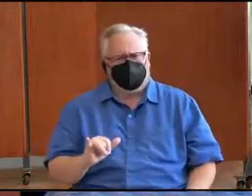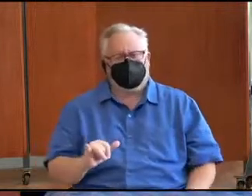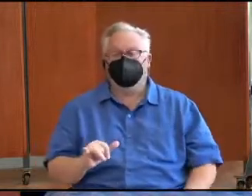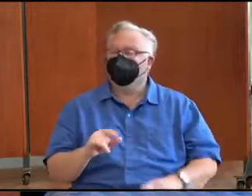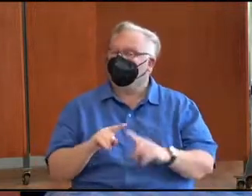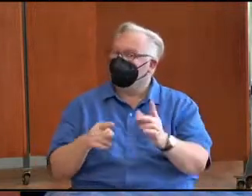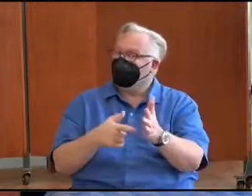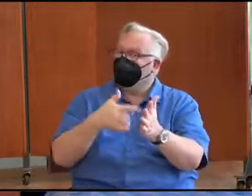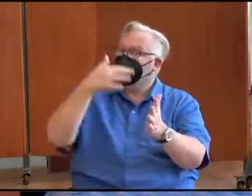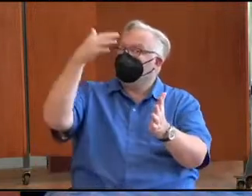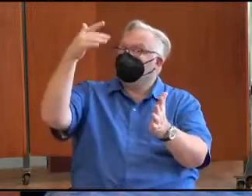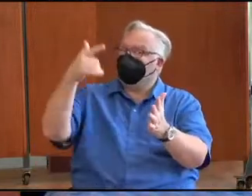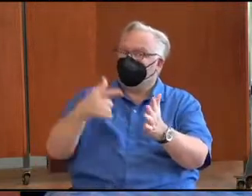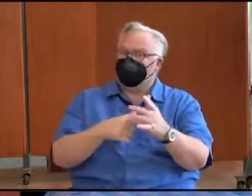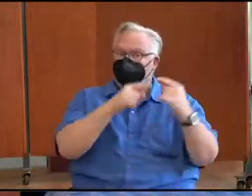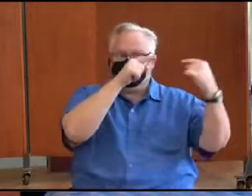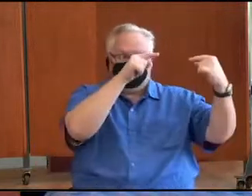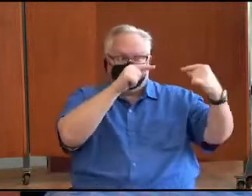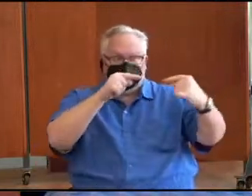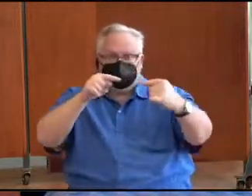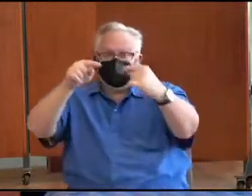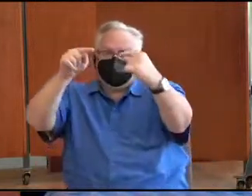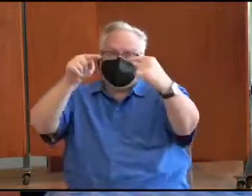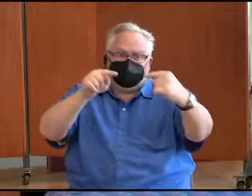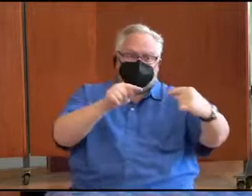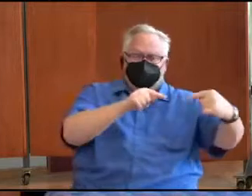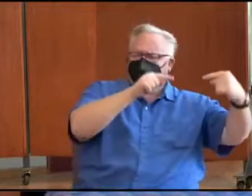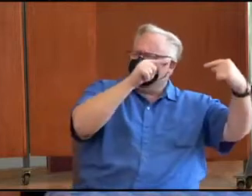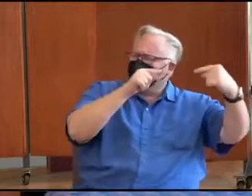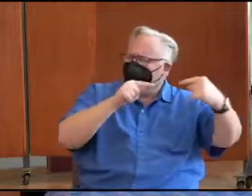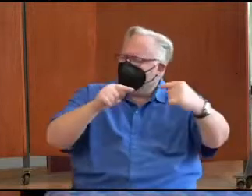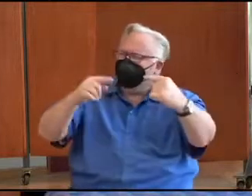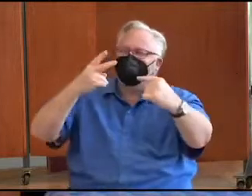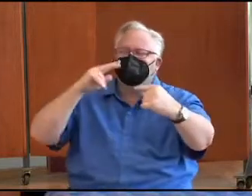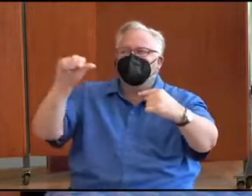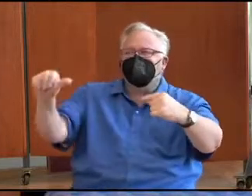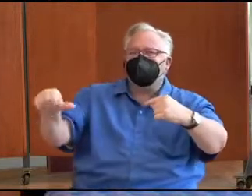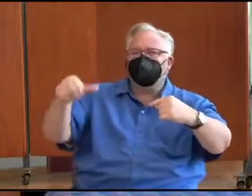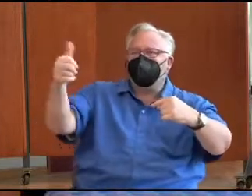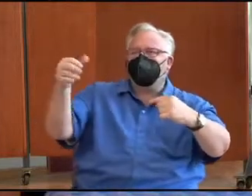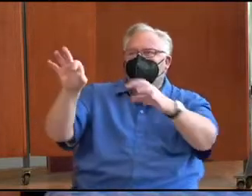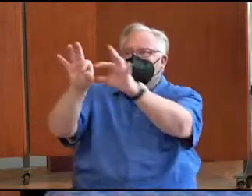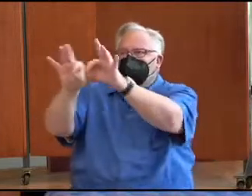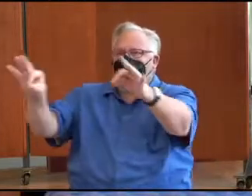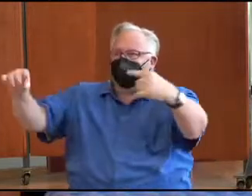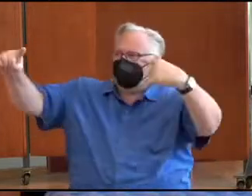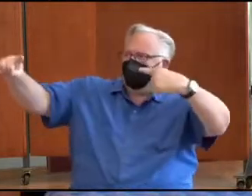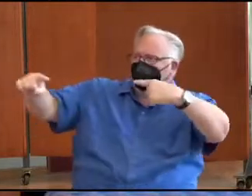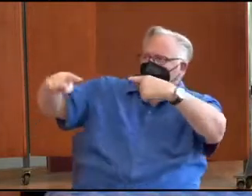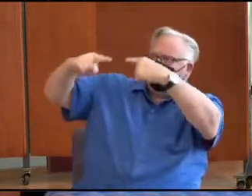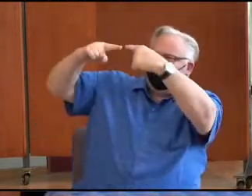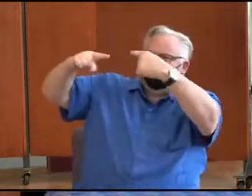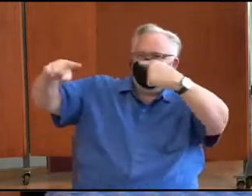But every once in a while, I see another trapeze bar swinging toward me.